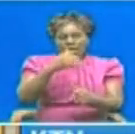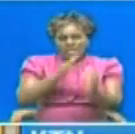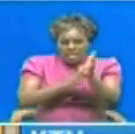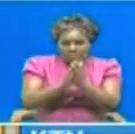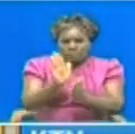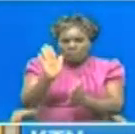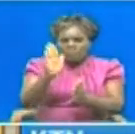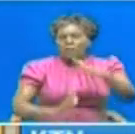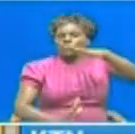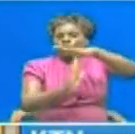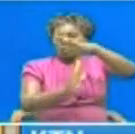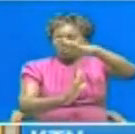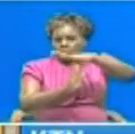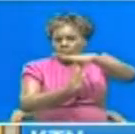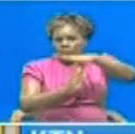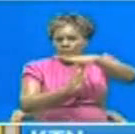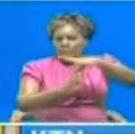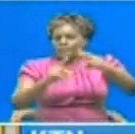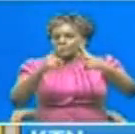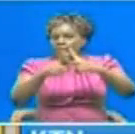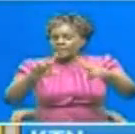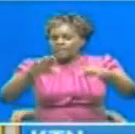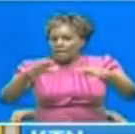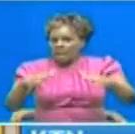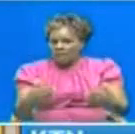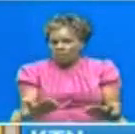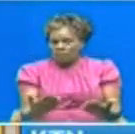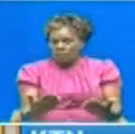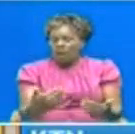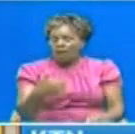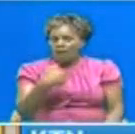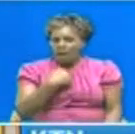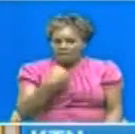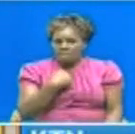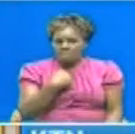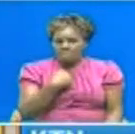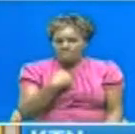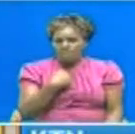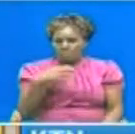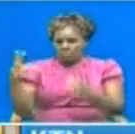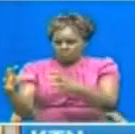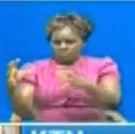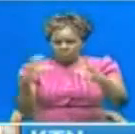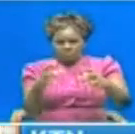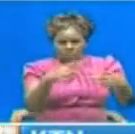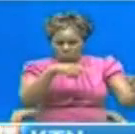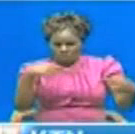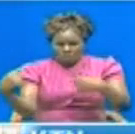interests are prioritized. So the starting point would be to have the parties to the